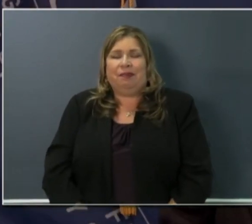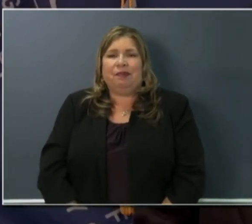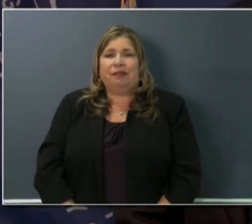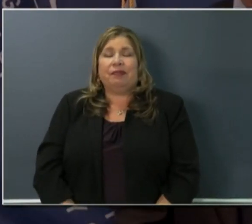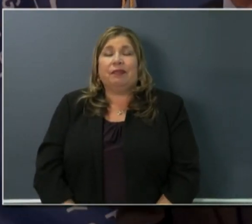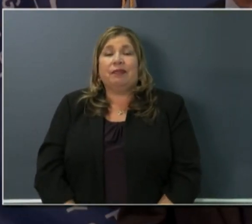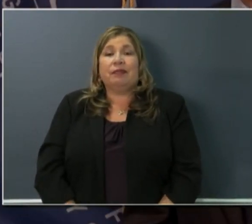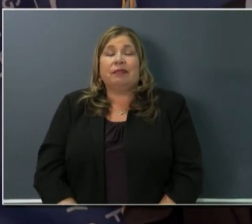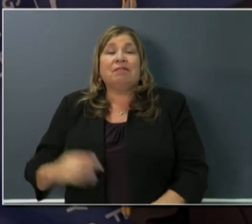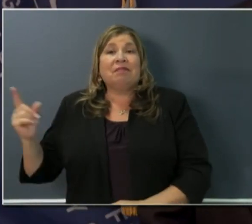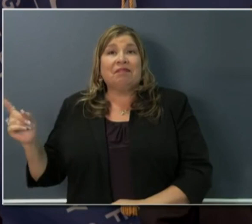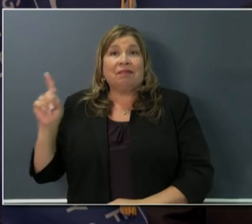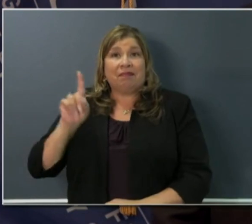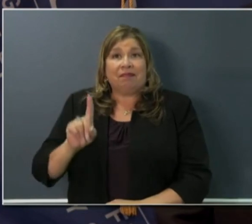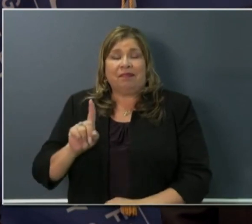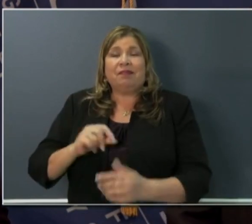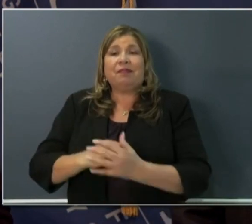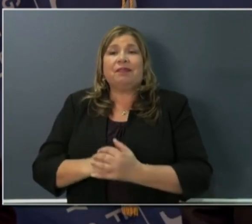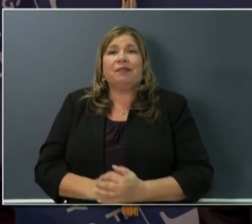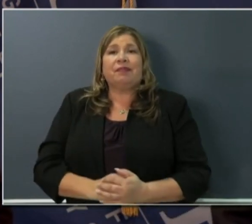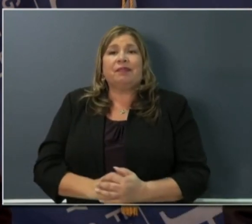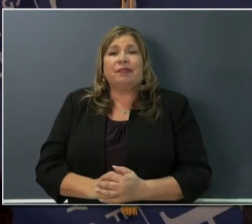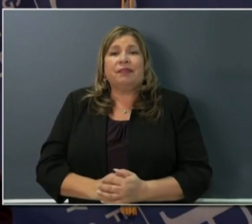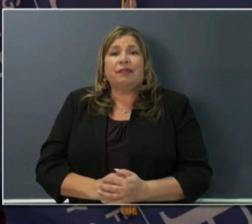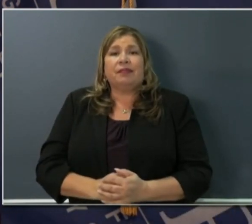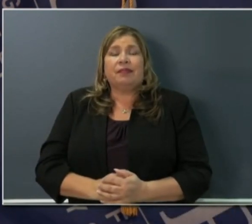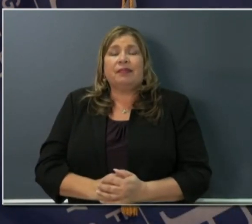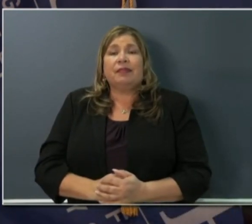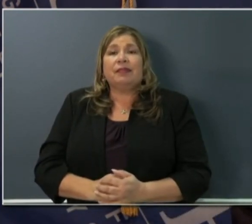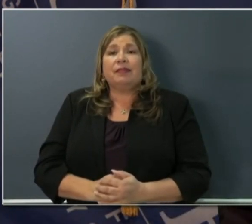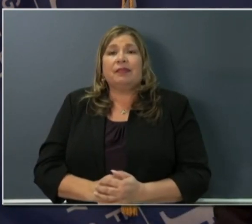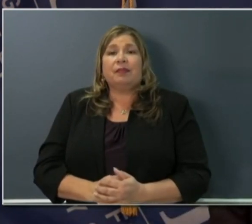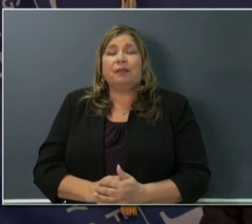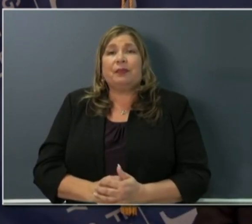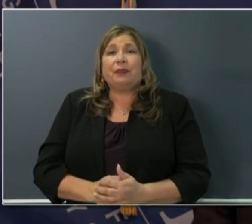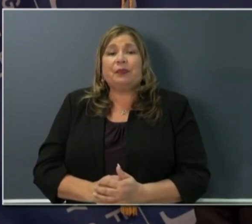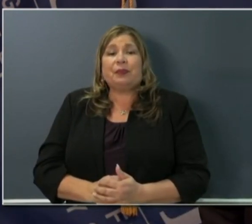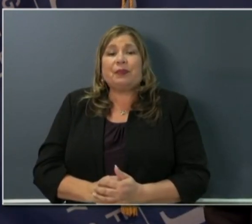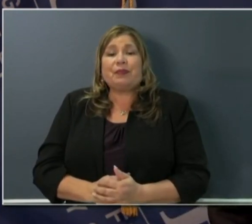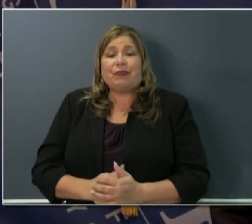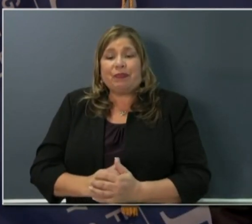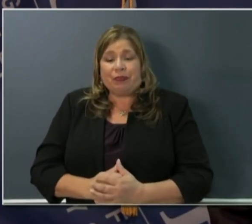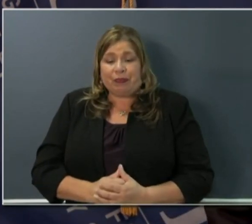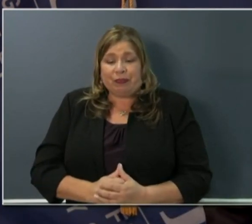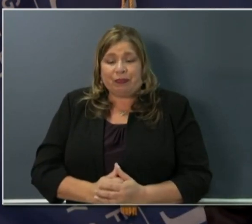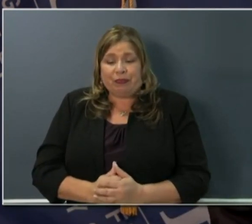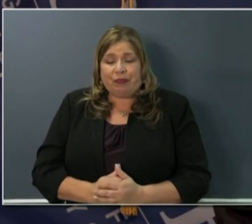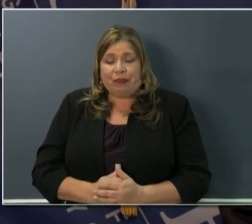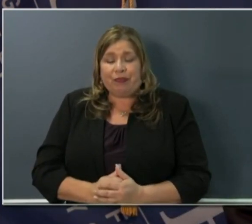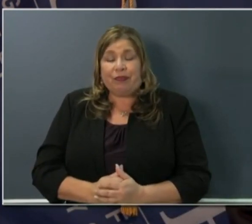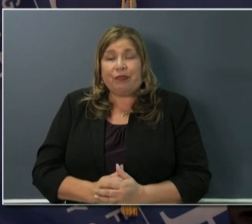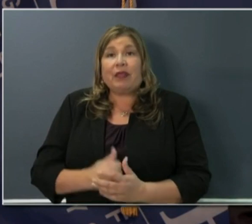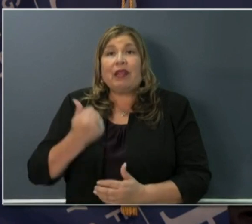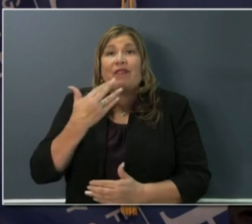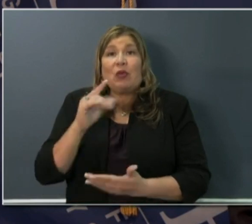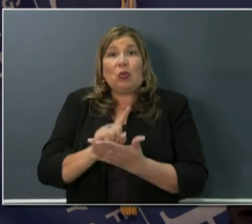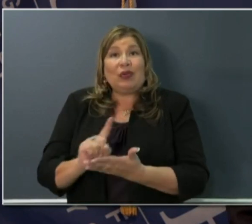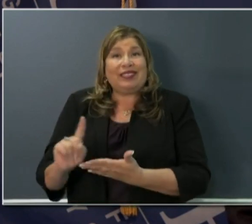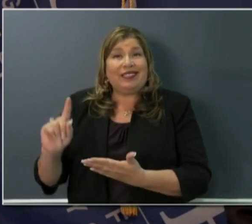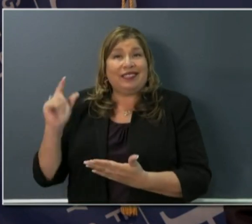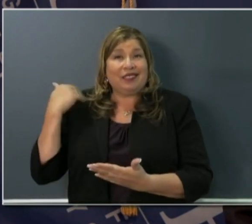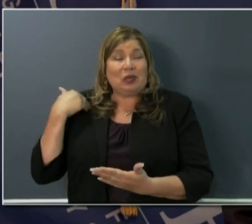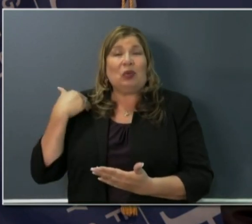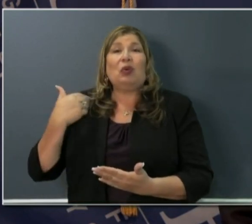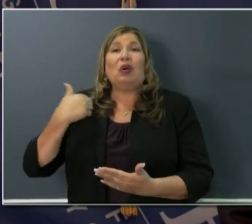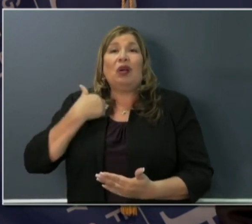So a number of weeks ago, we did work on a sort of homegrown, first in the nation, really,